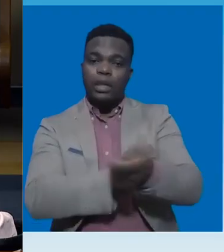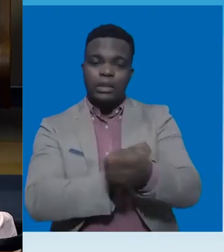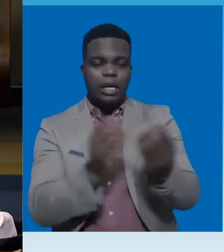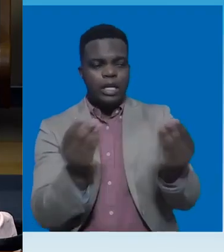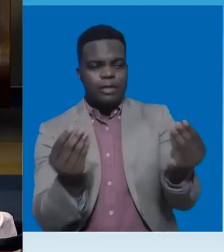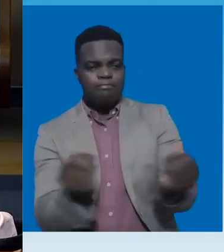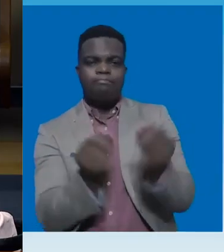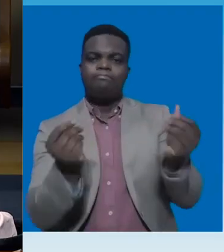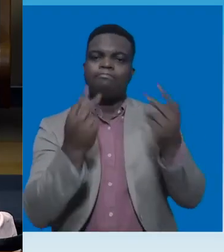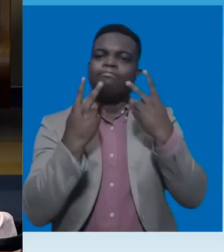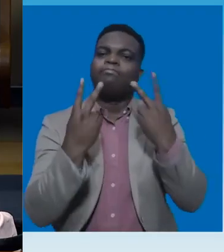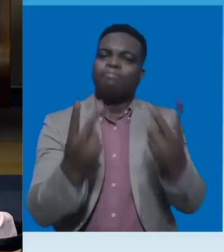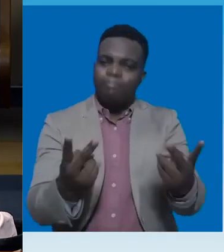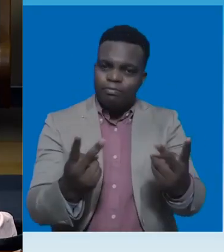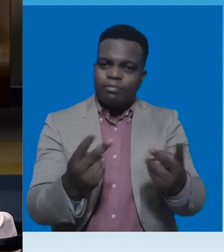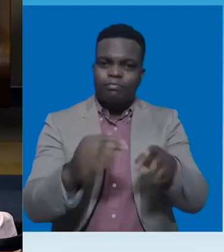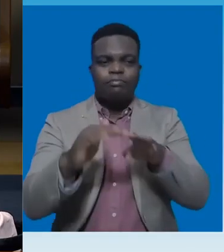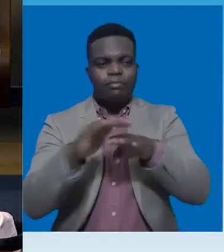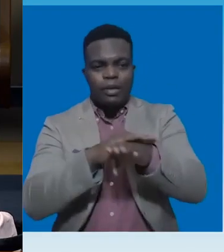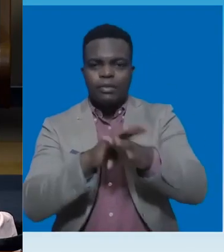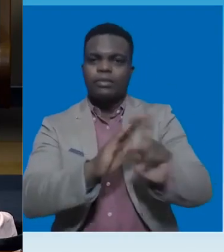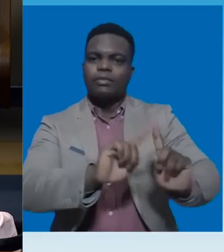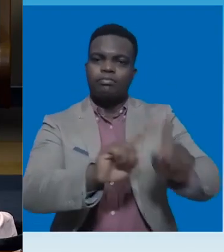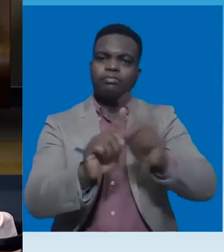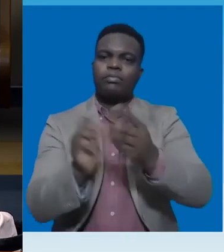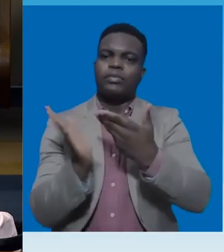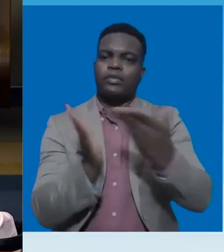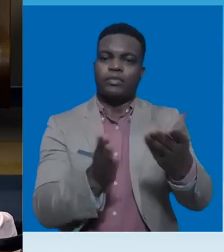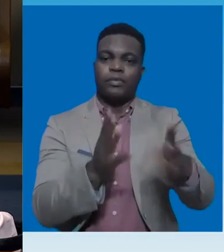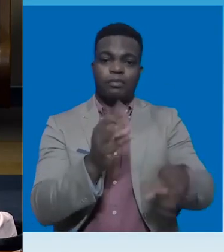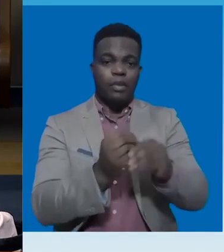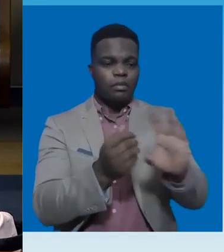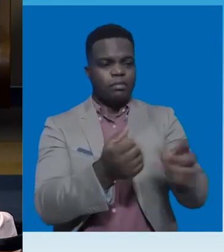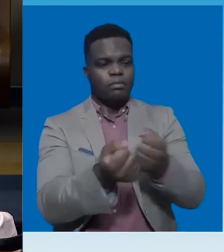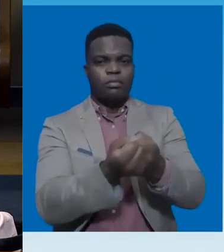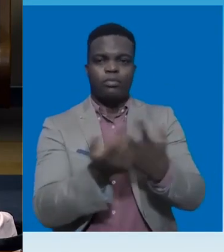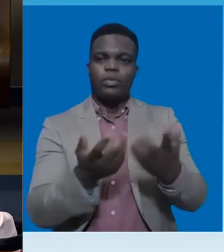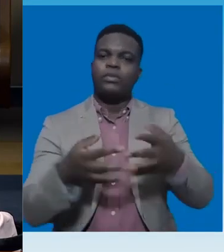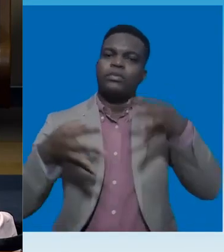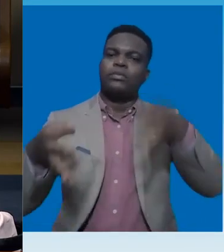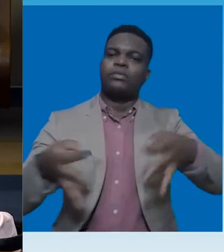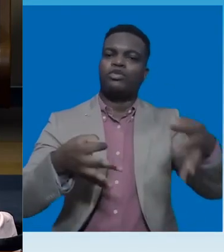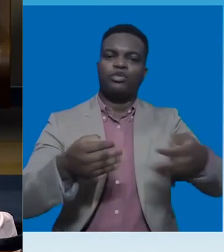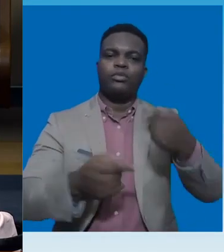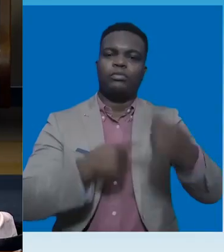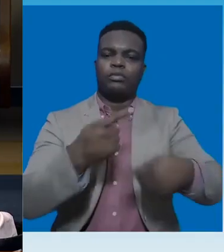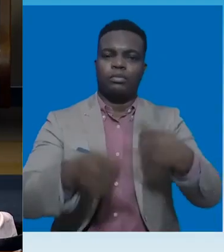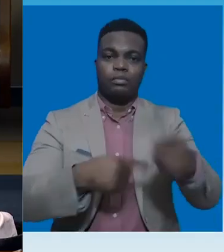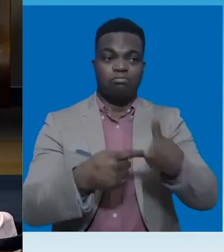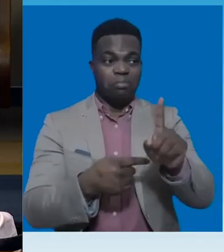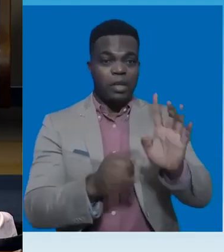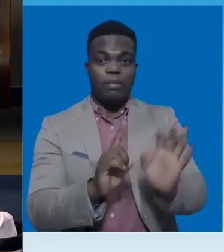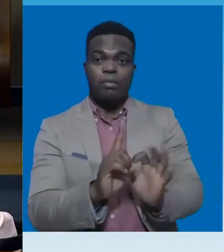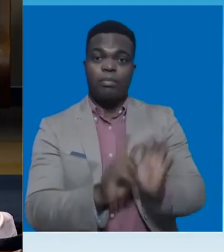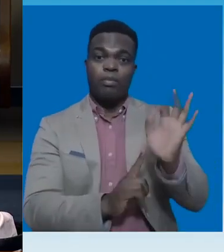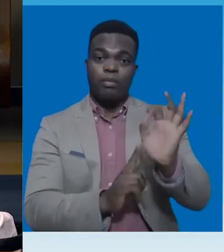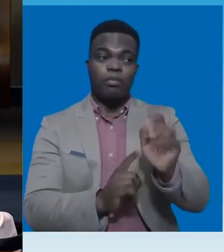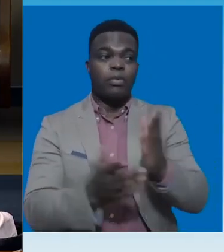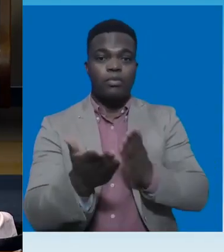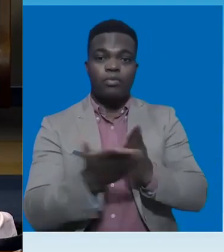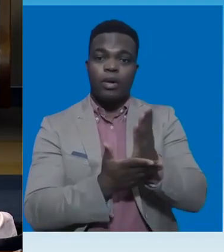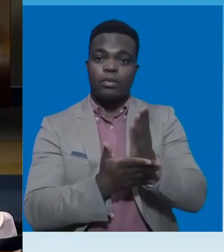participation in decision-making, and improved realization of rights. This requires